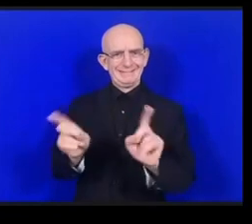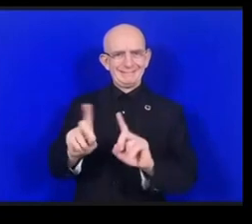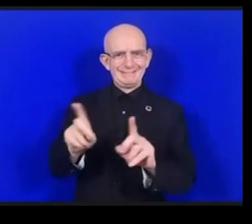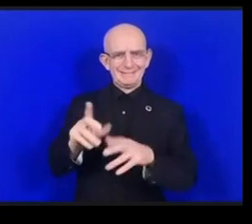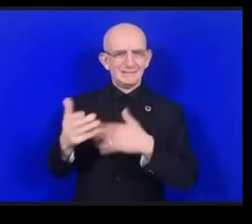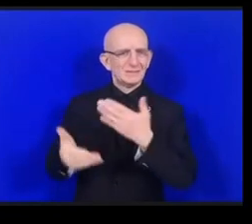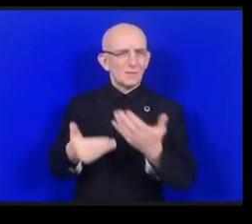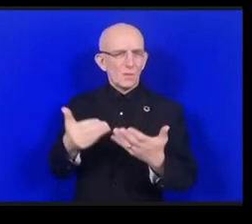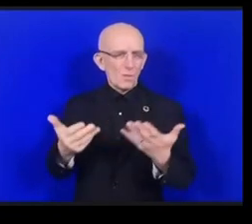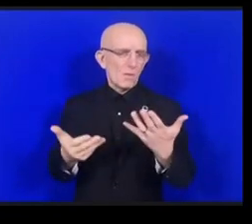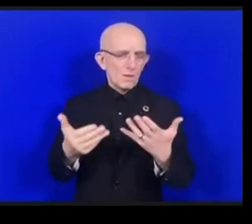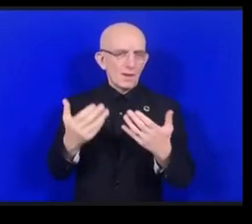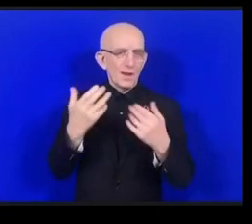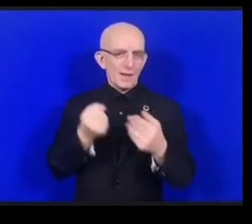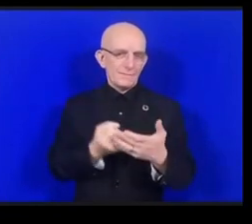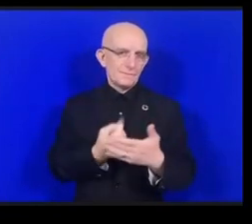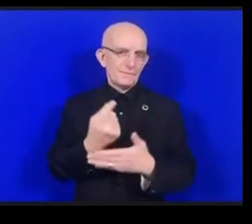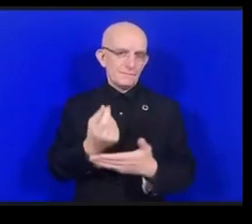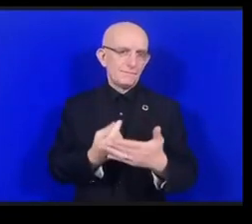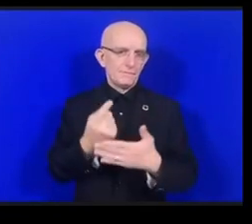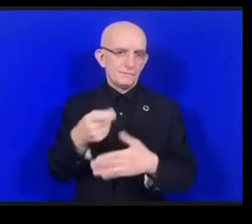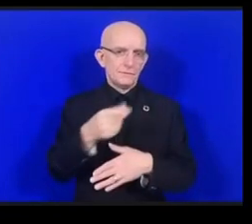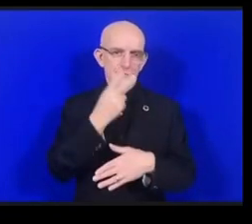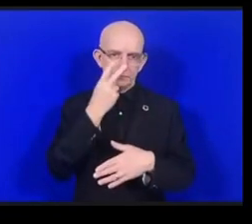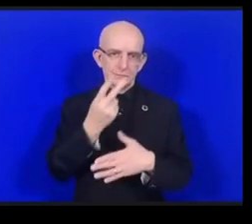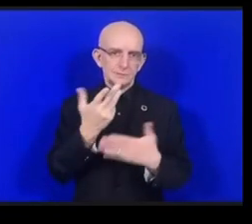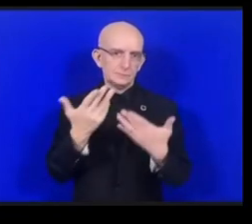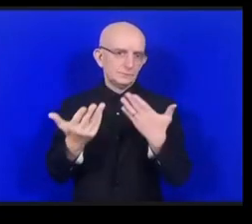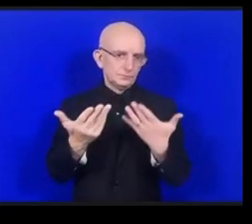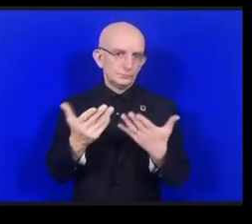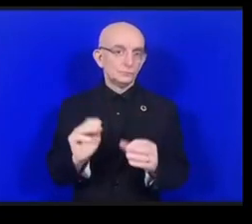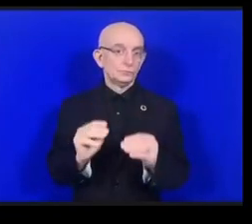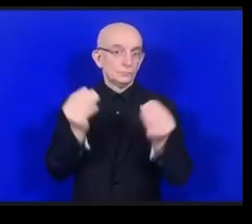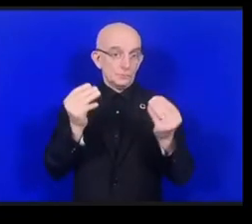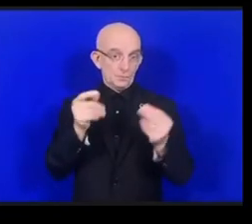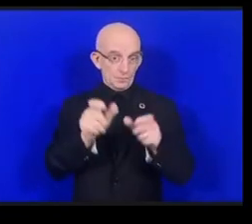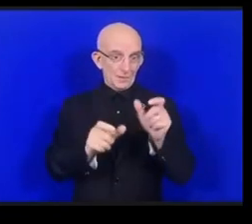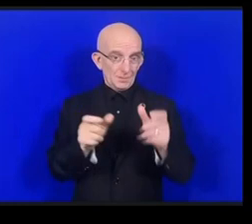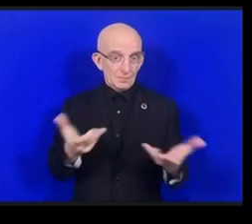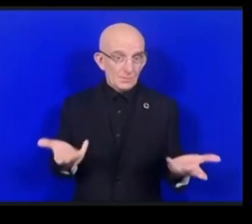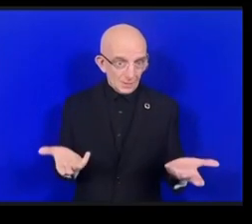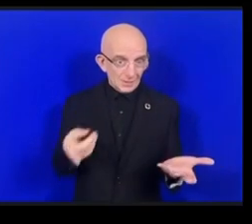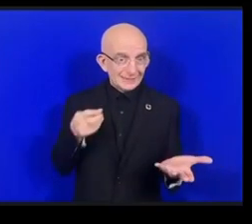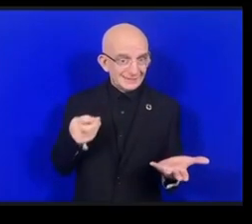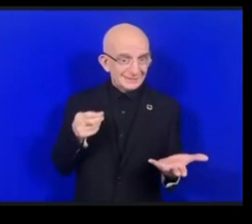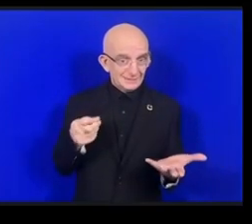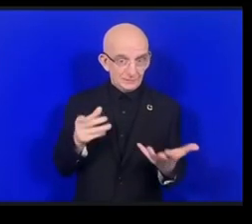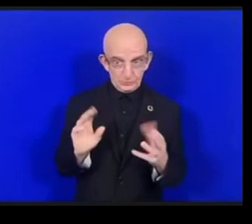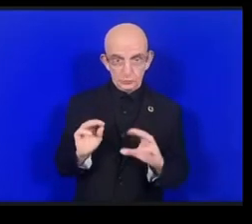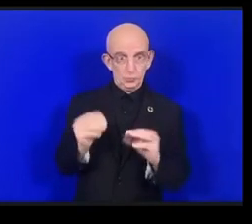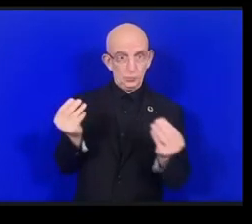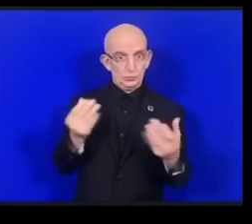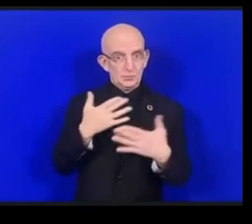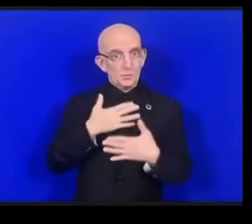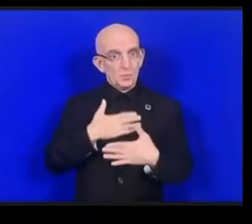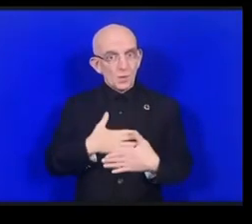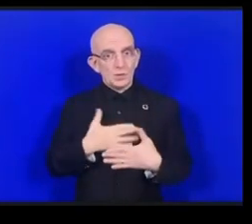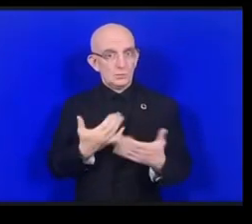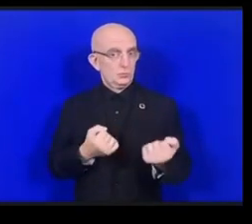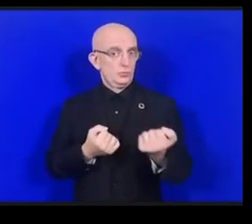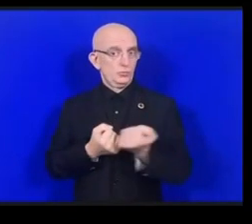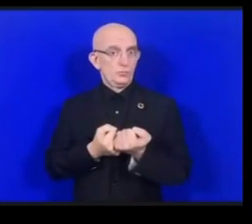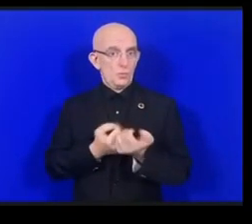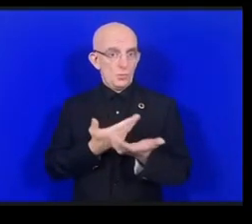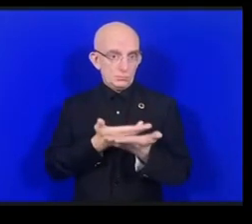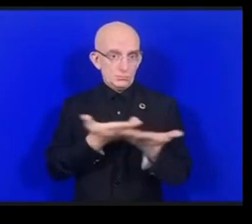very uh y people needs more support from the um different kinds of the organization to uh also